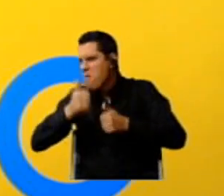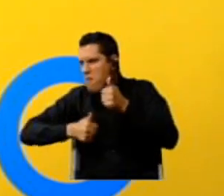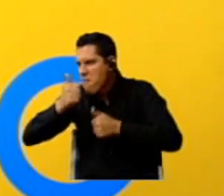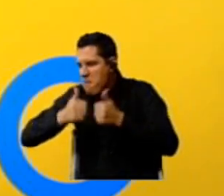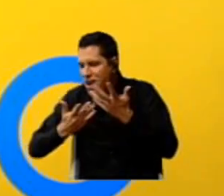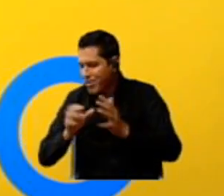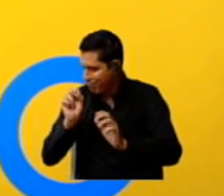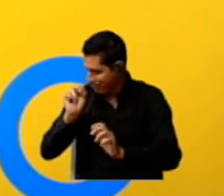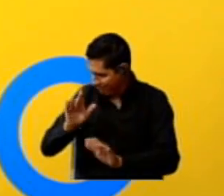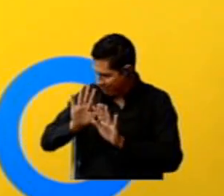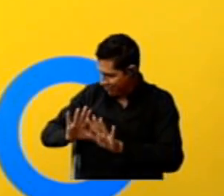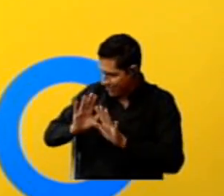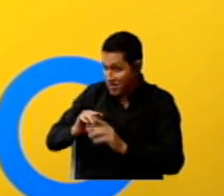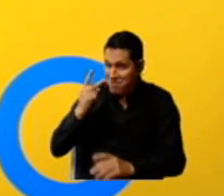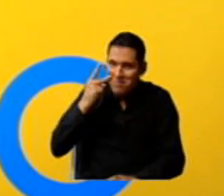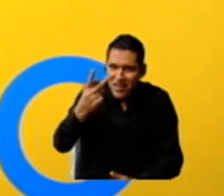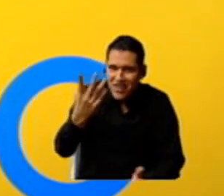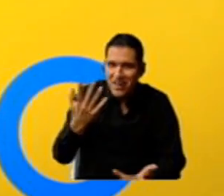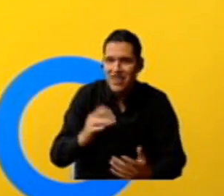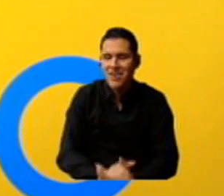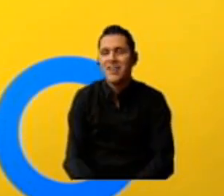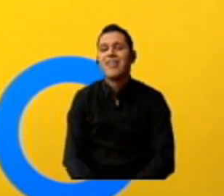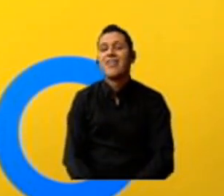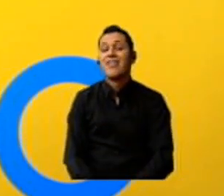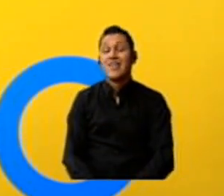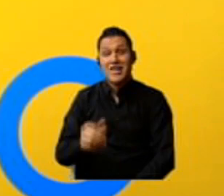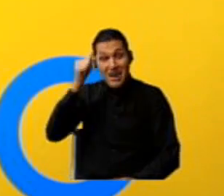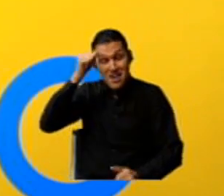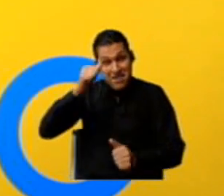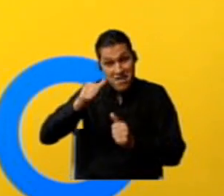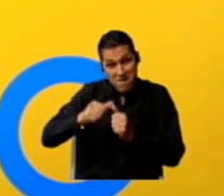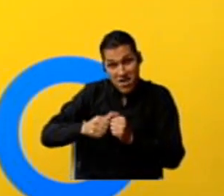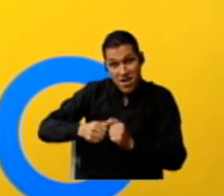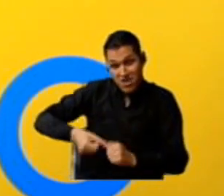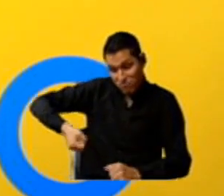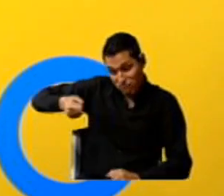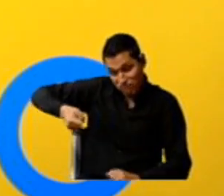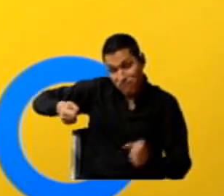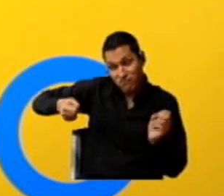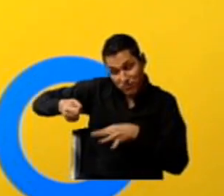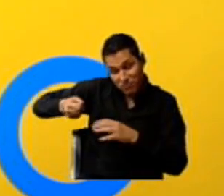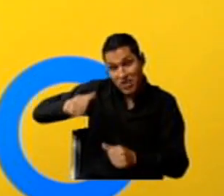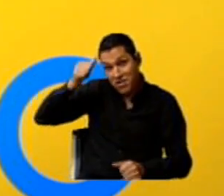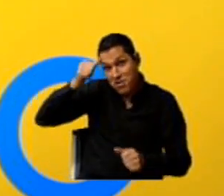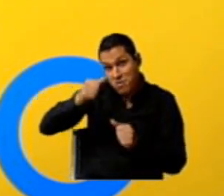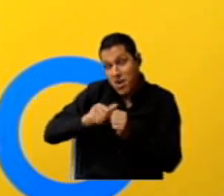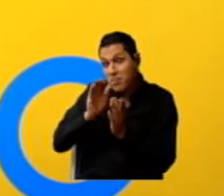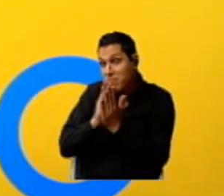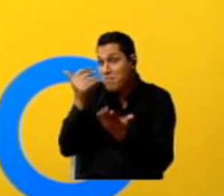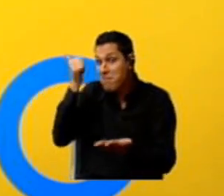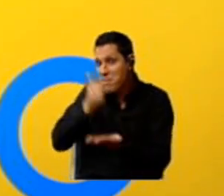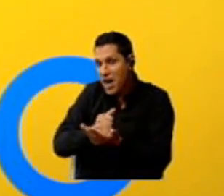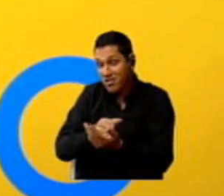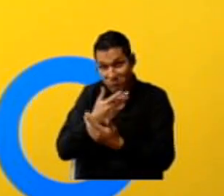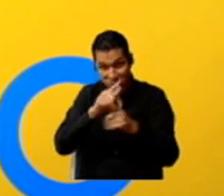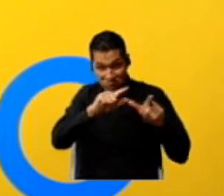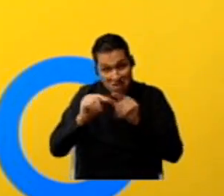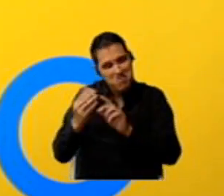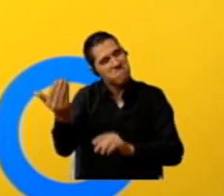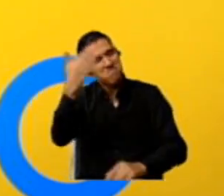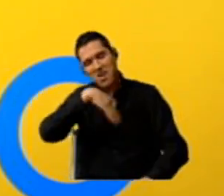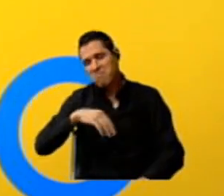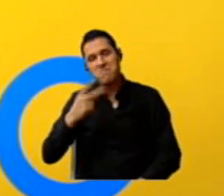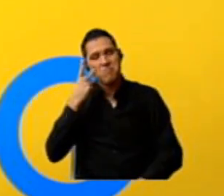next? Okay, let's see. Remember to grab your bag, your passport. Let's go to this